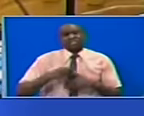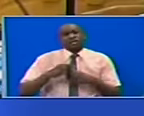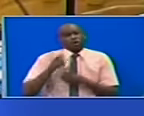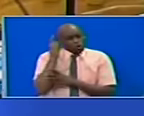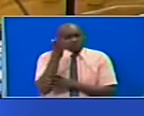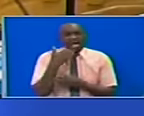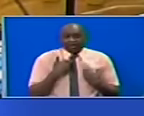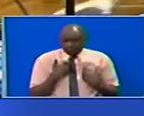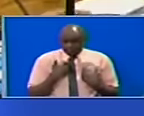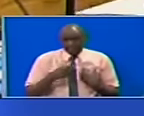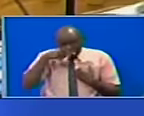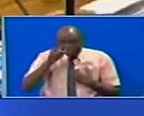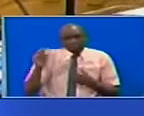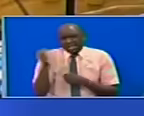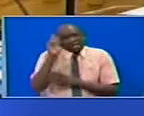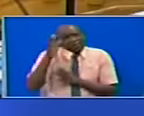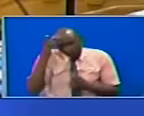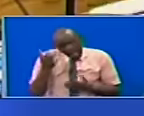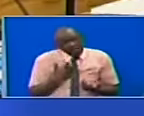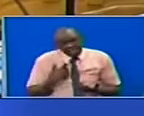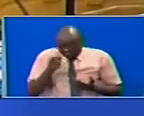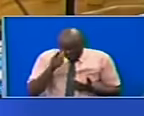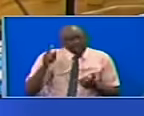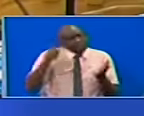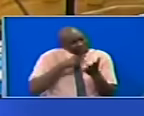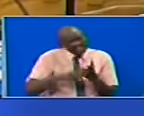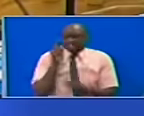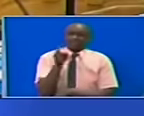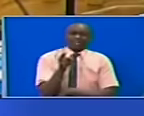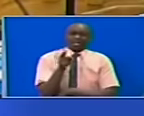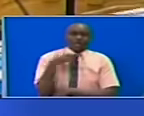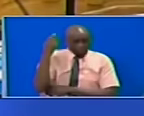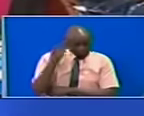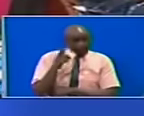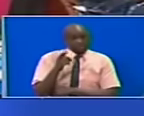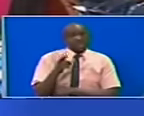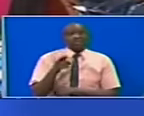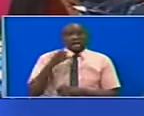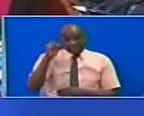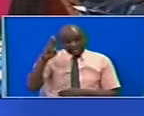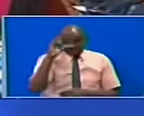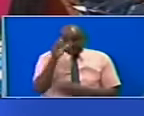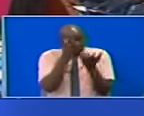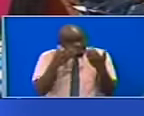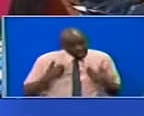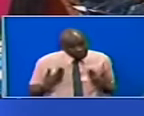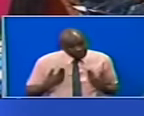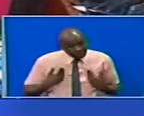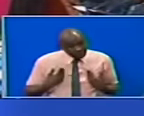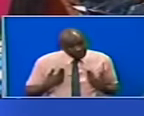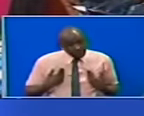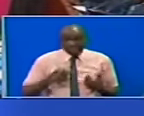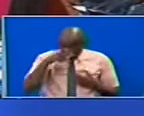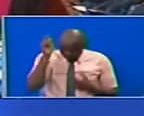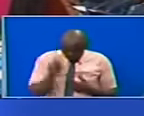parliament to set its own salary? That's always been a historical debate. We have a salary and remunerations commissions that's supposed